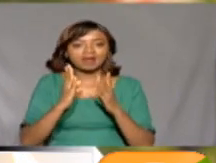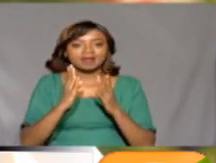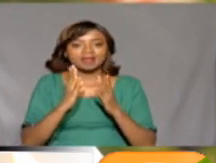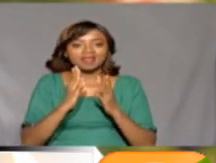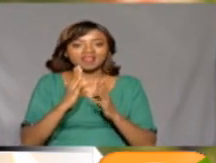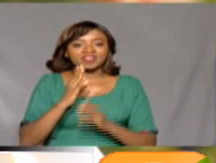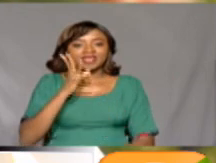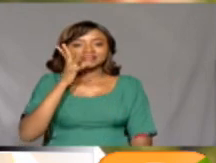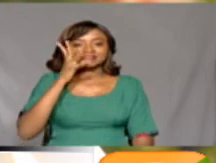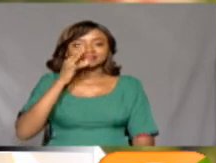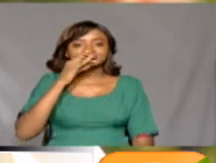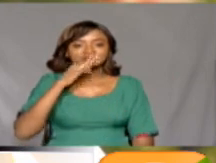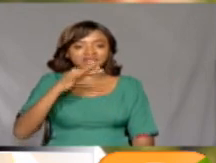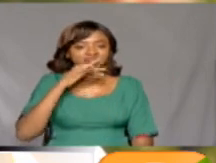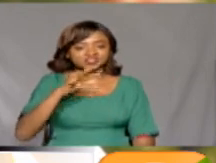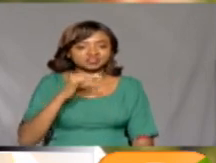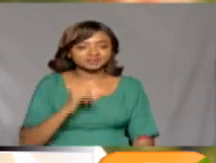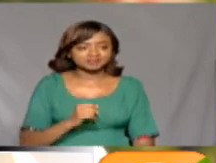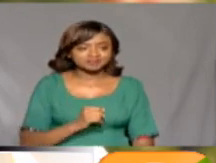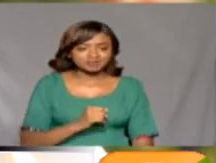Man,